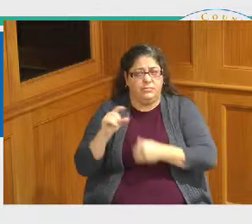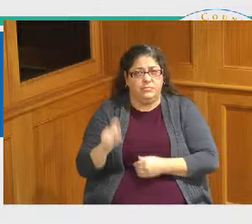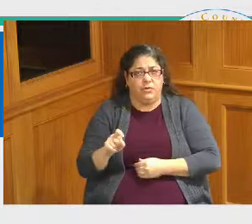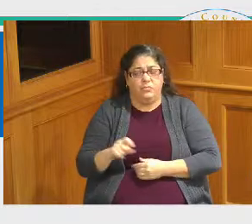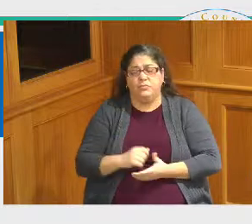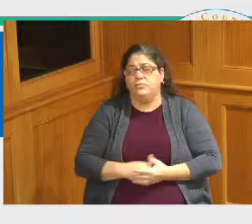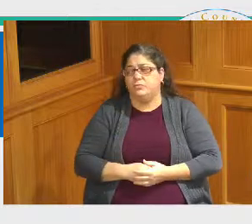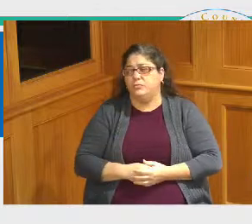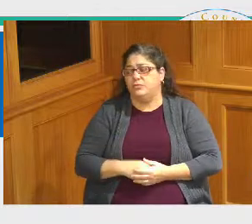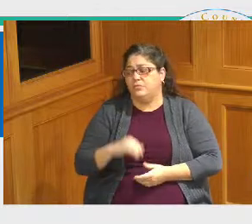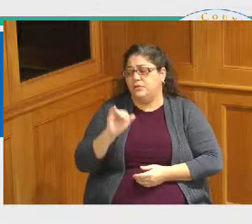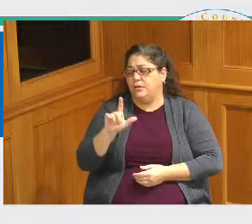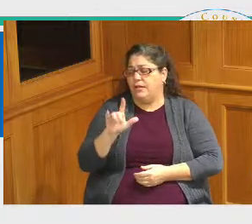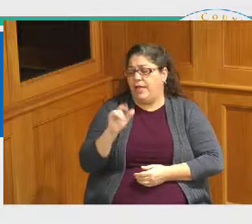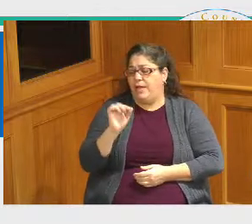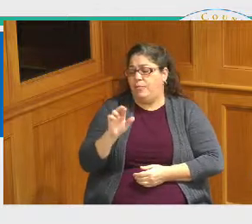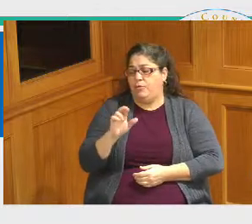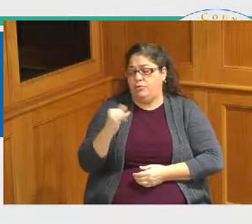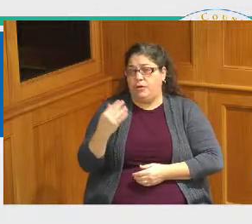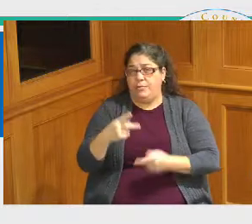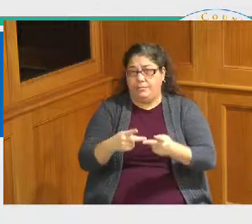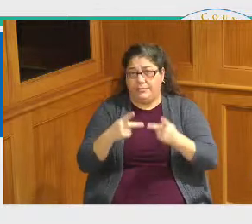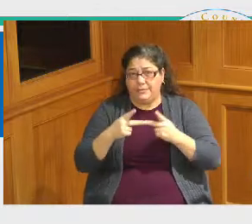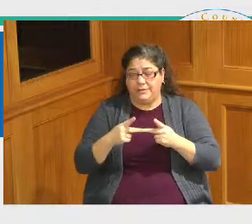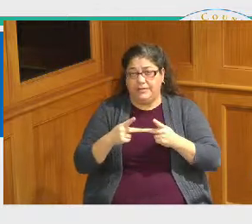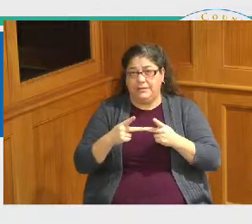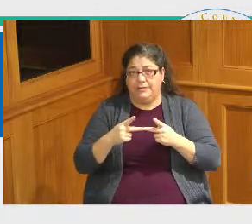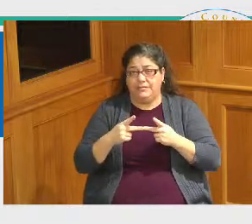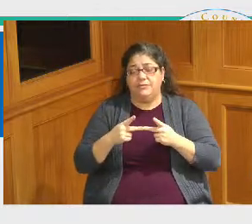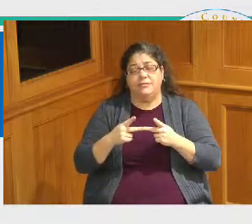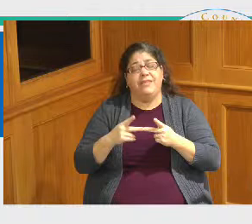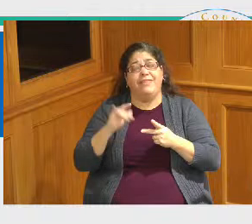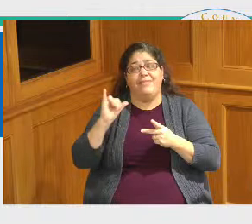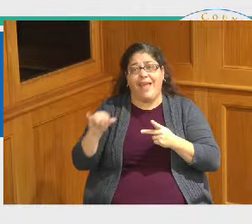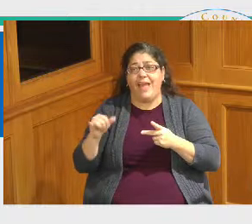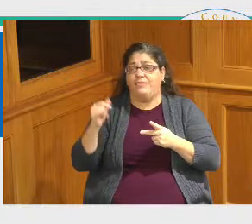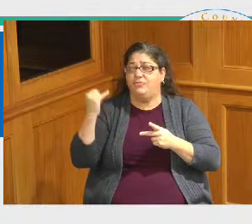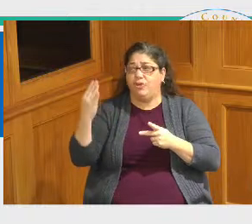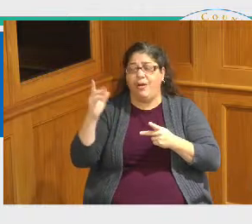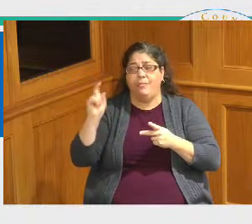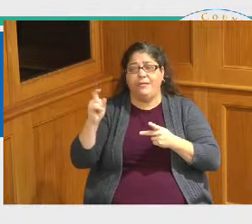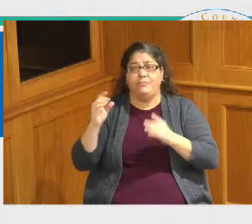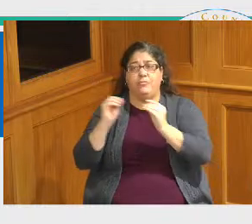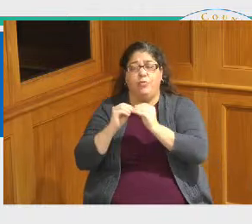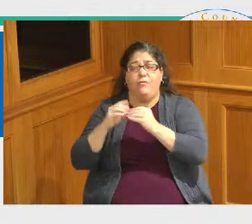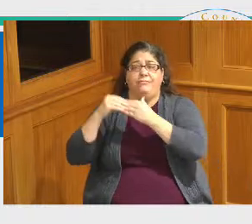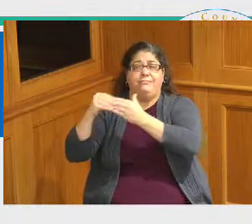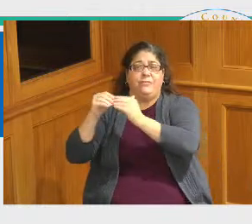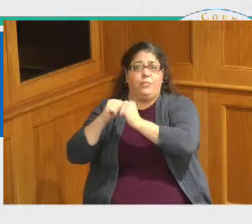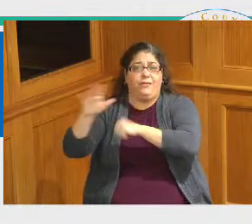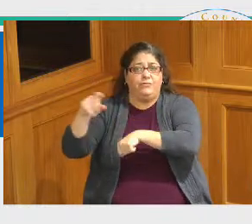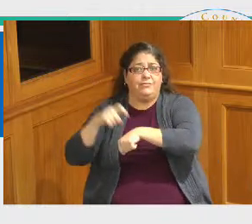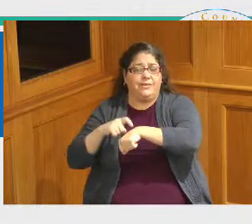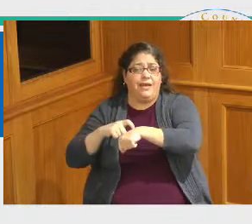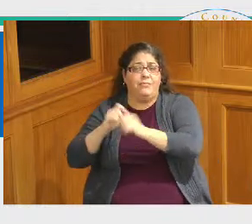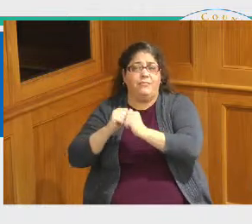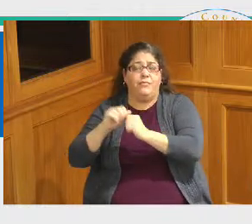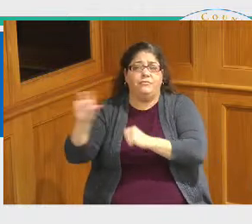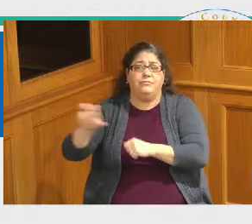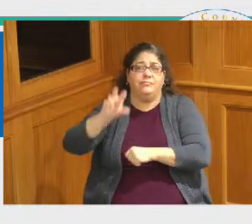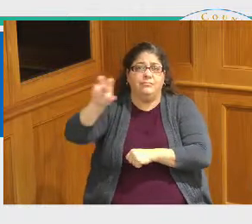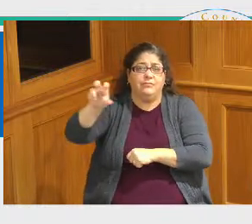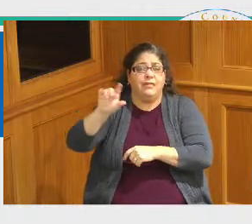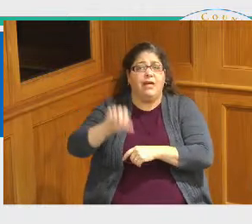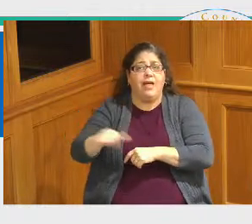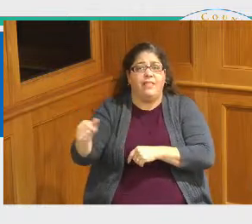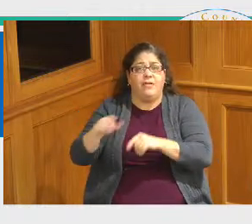labor position, I would like to free Ed up to do some more work that's appropriate at his